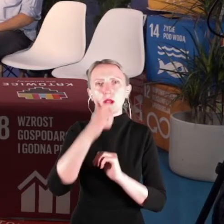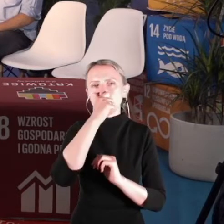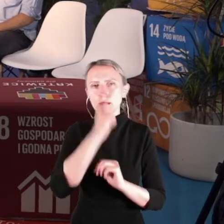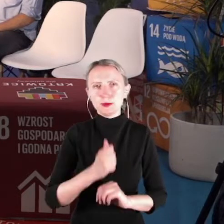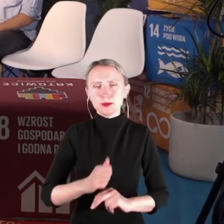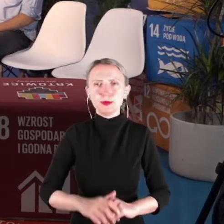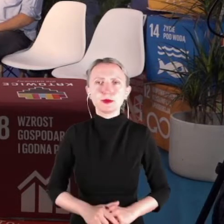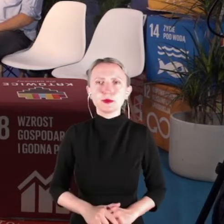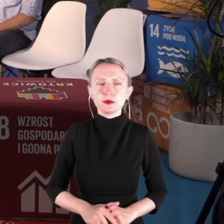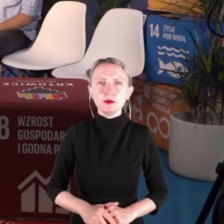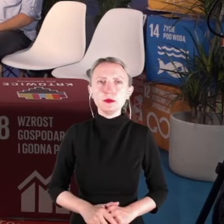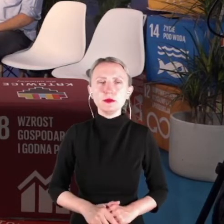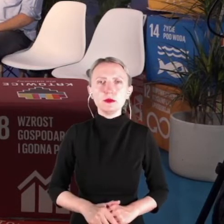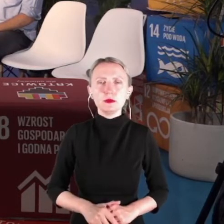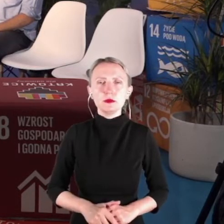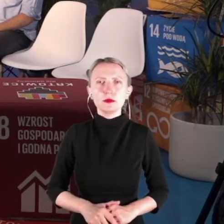of Lithuania, the most